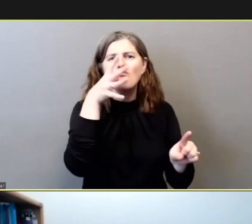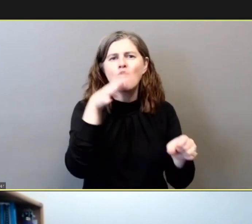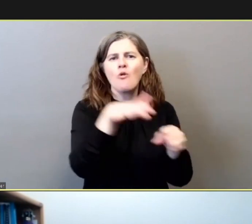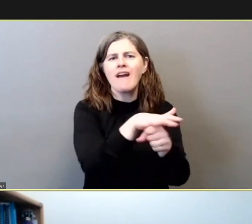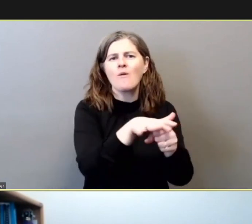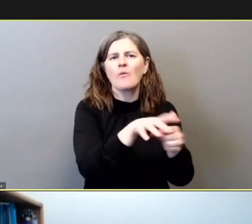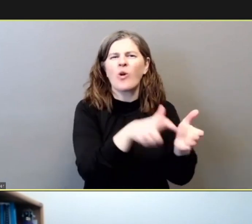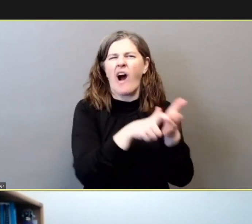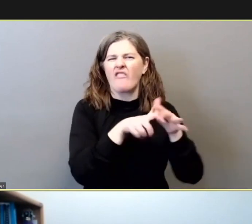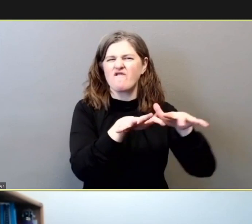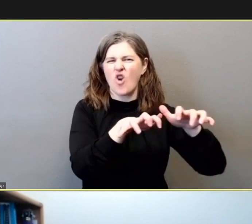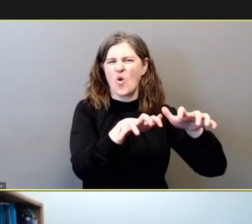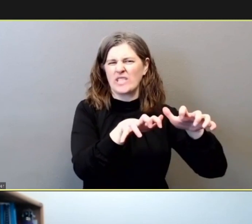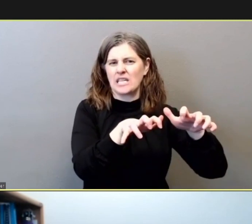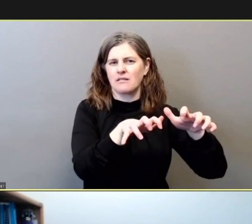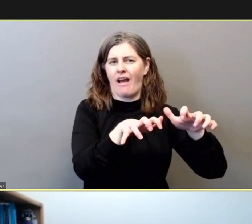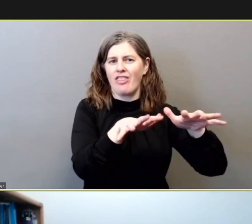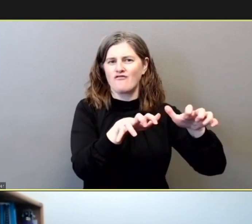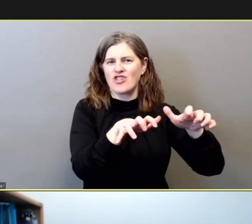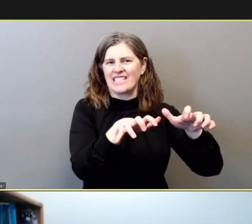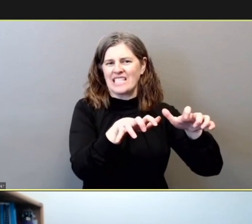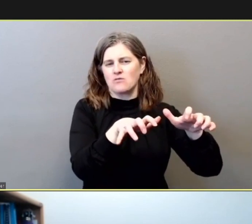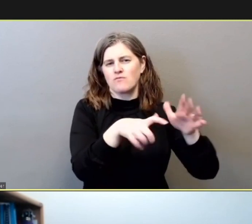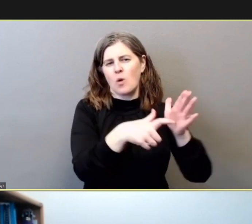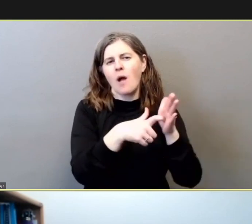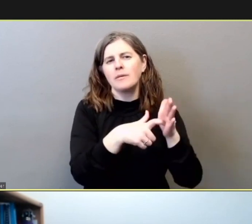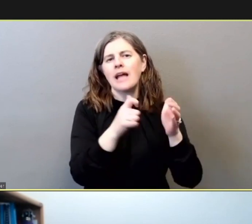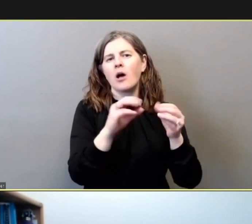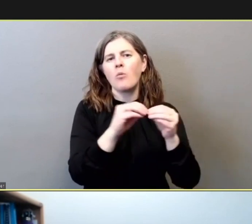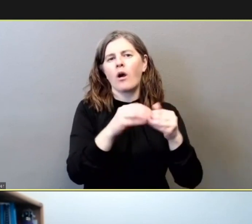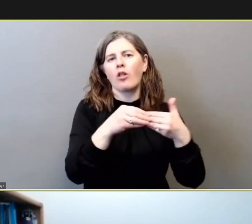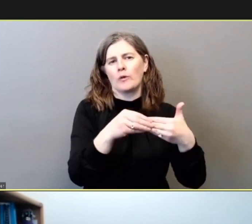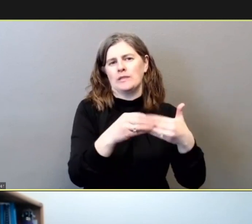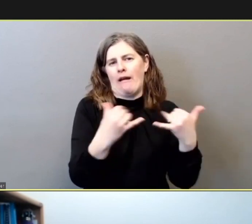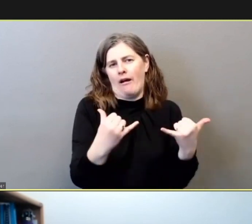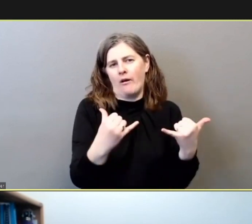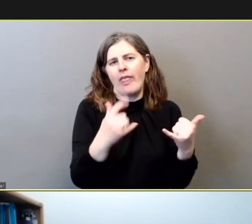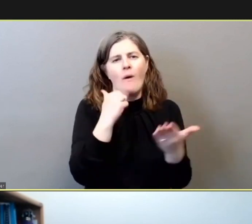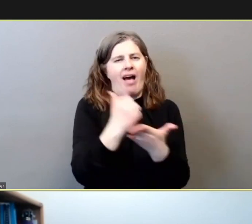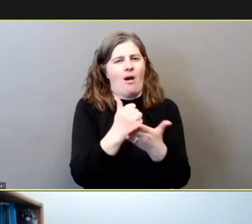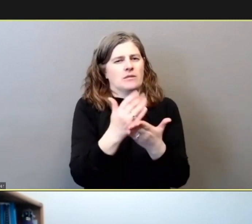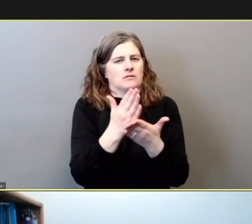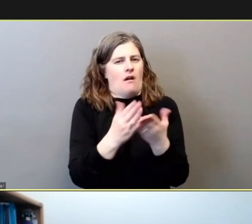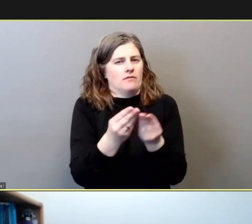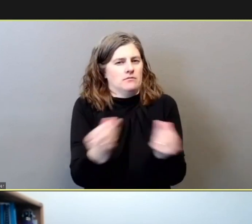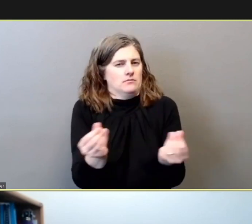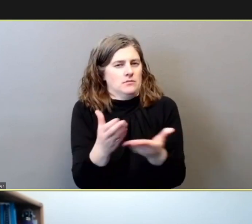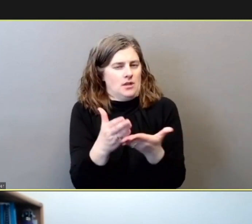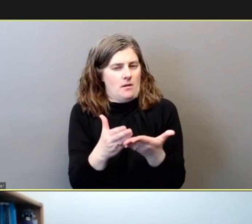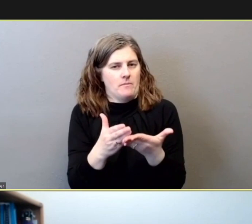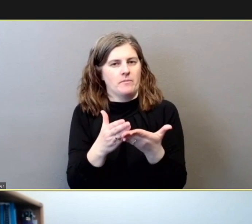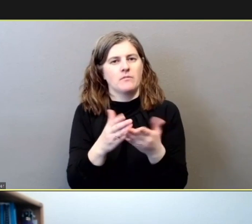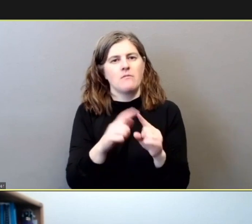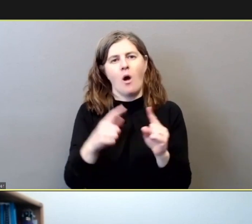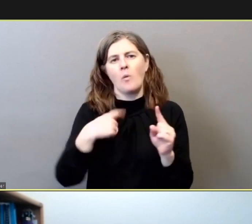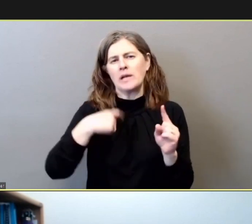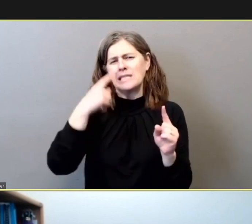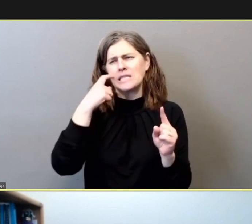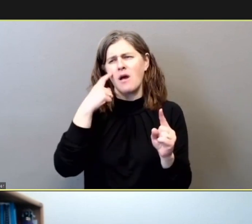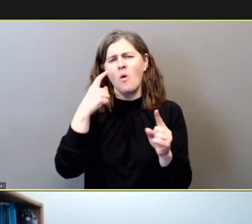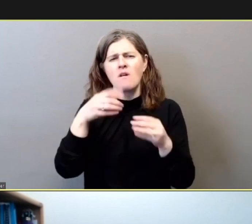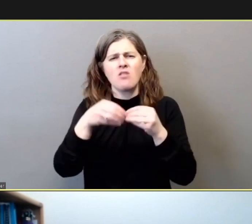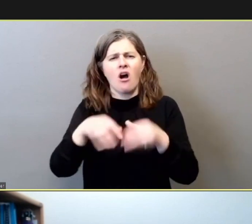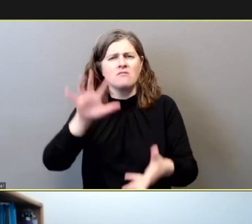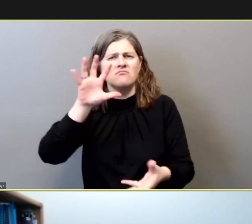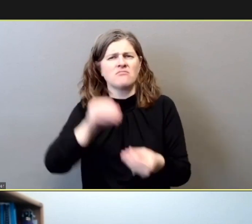be frozen. The freezing requirements have relaxed a little bit, so that will help some. But we think we've lost about a total